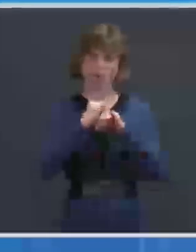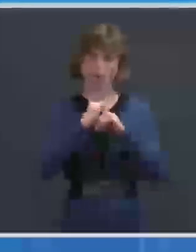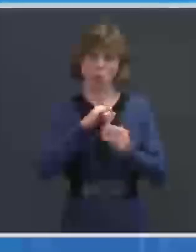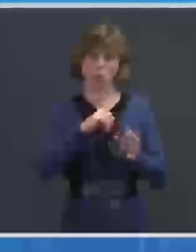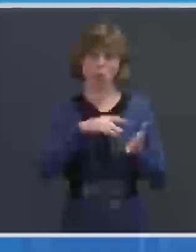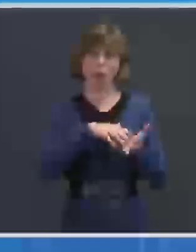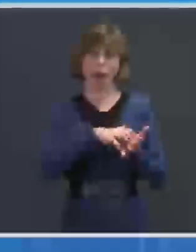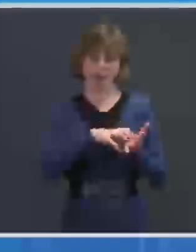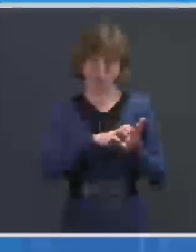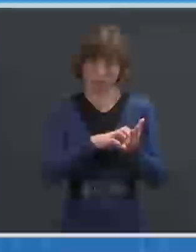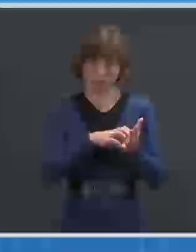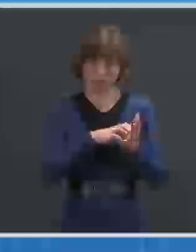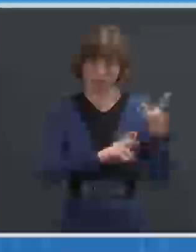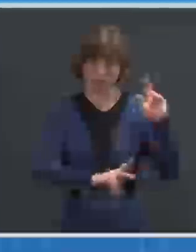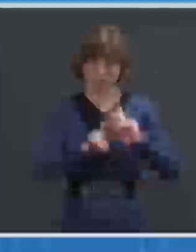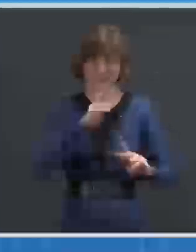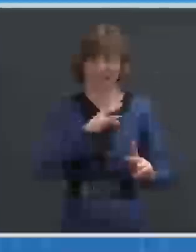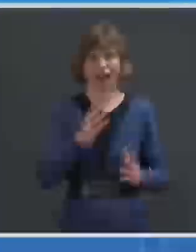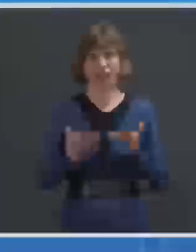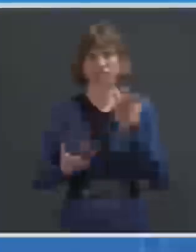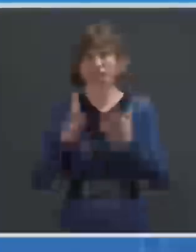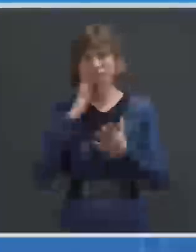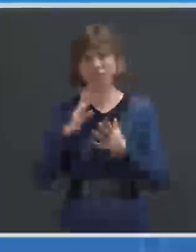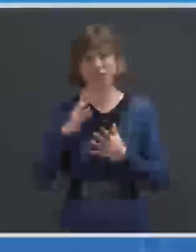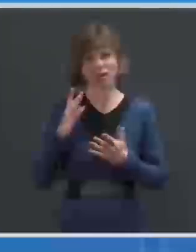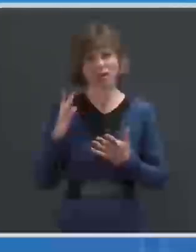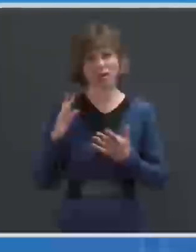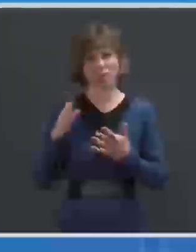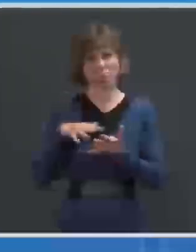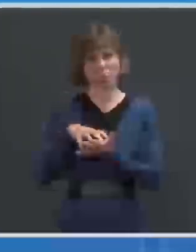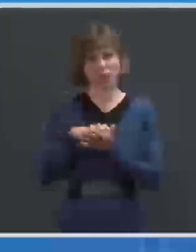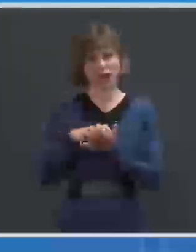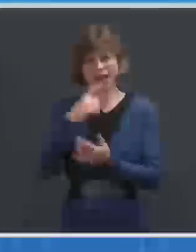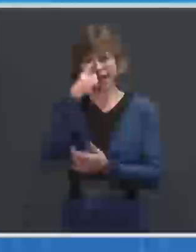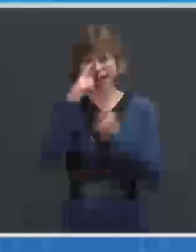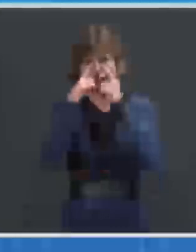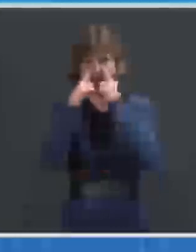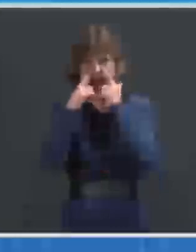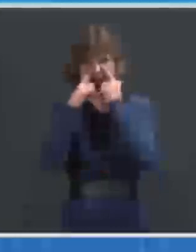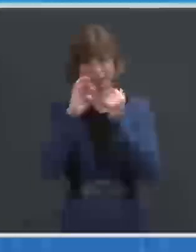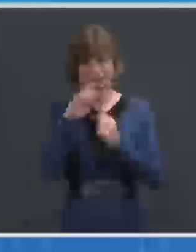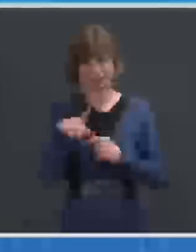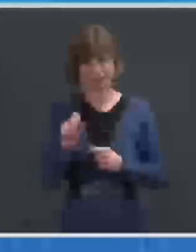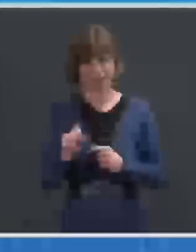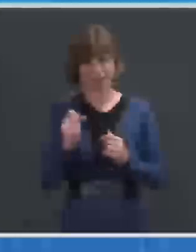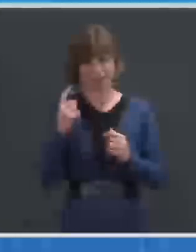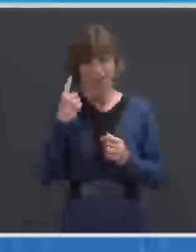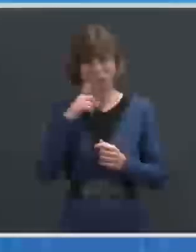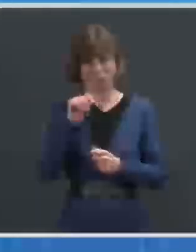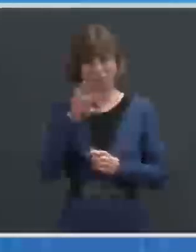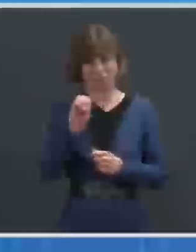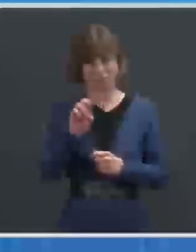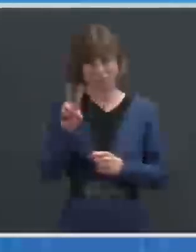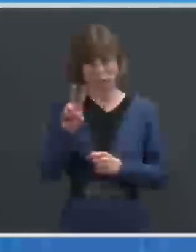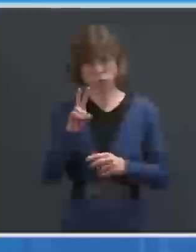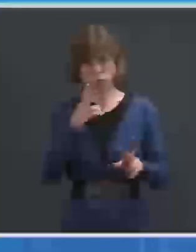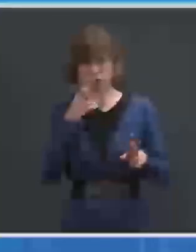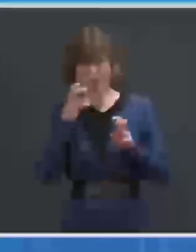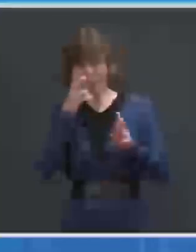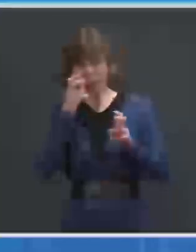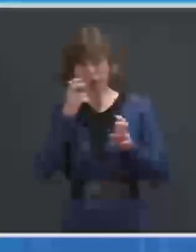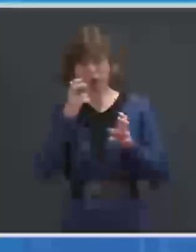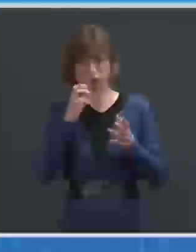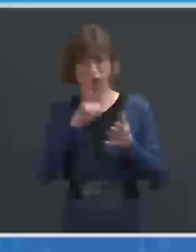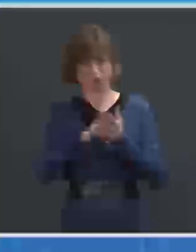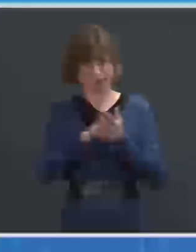colonizing nasal cells with very high, like 10-fold affinity for ACE2 receptors. And that's a site pretty